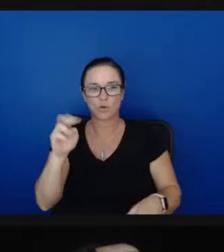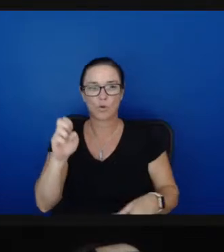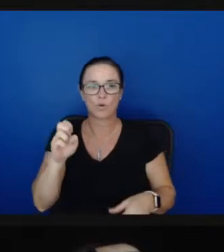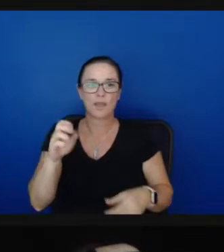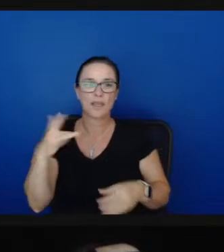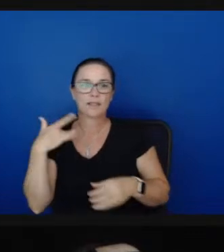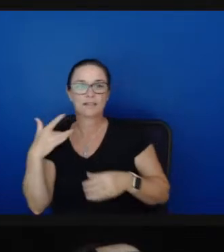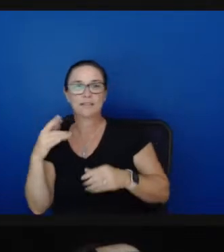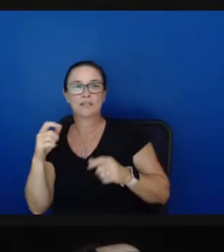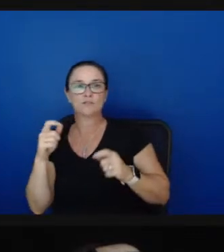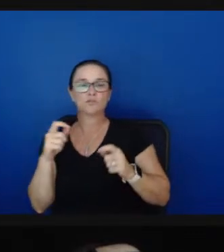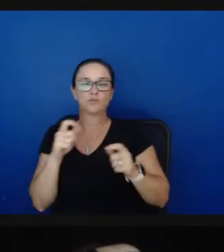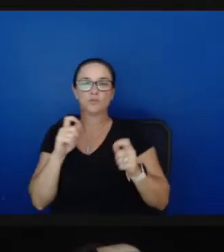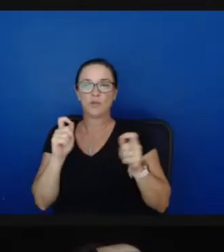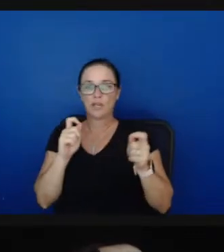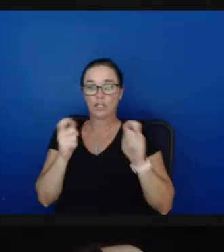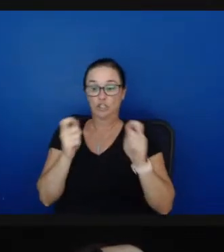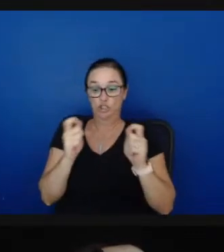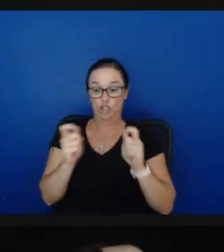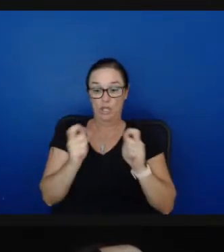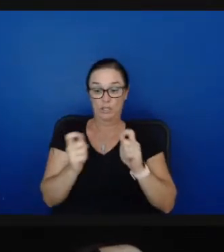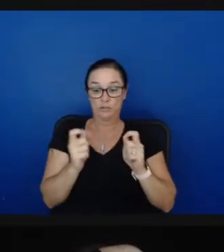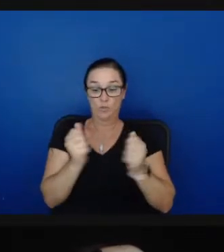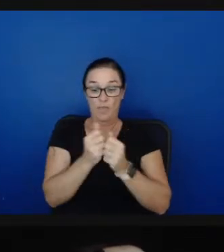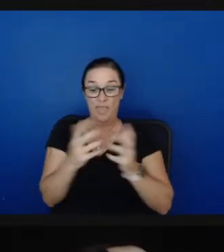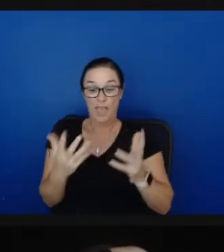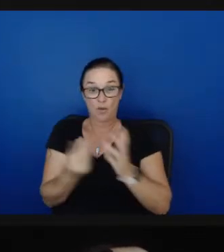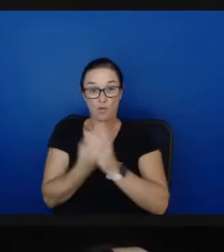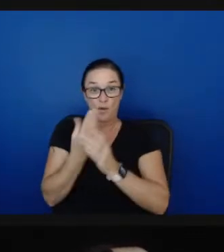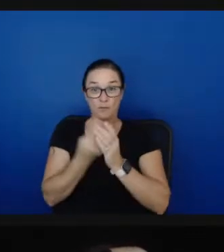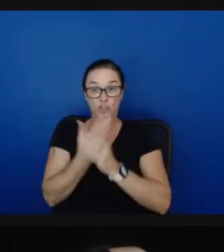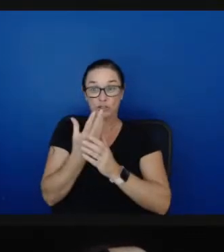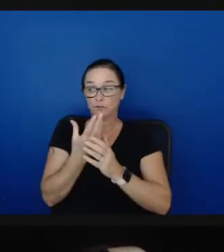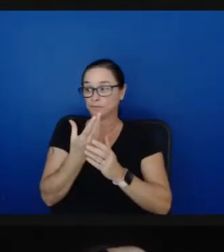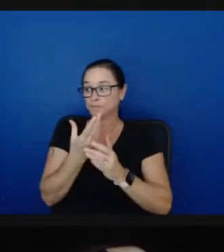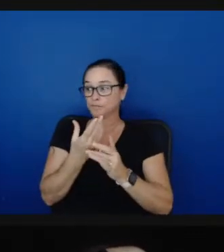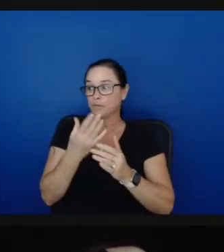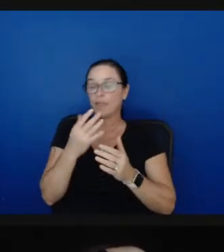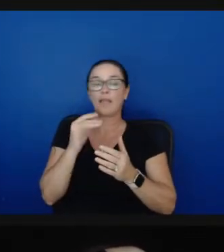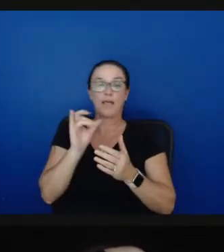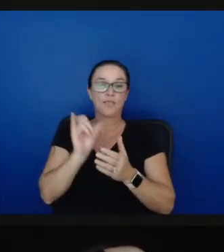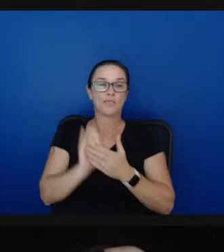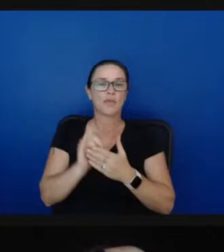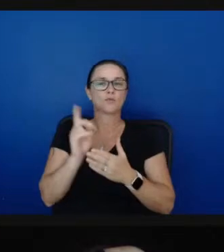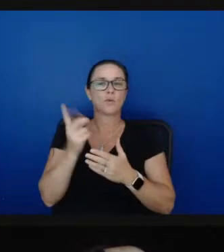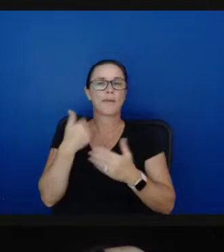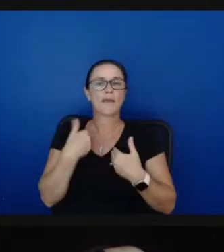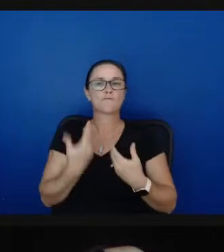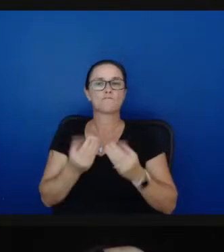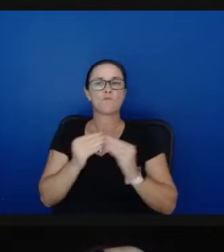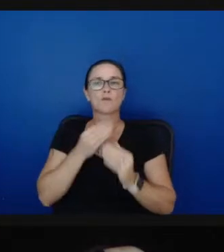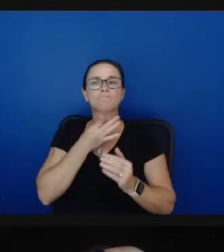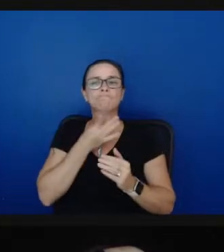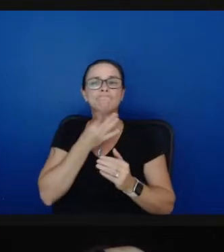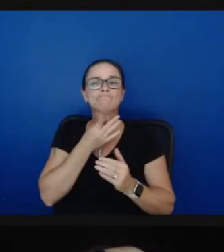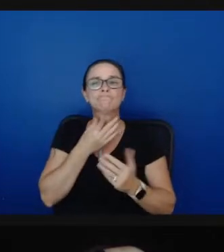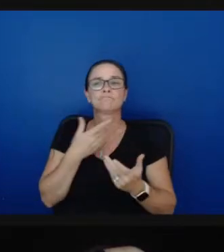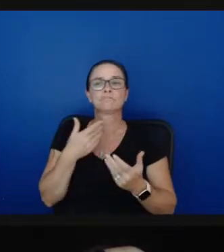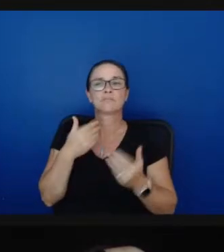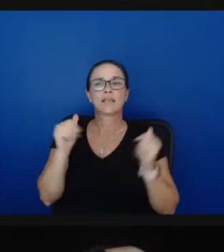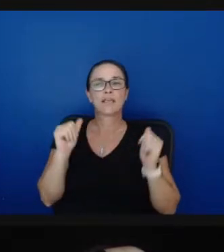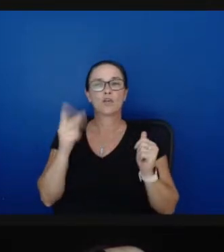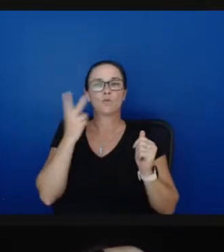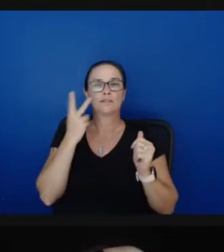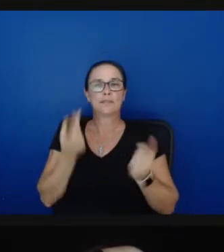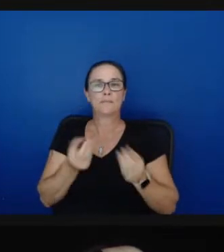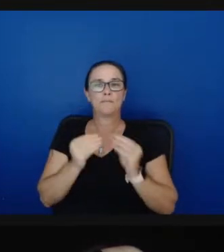over Kilauea's history without erupting, that's where the questions come in. Could we see a much more extended